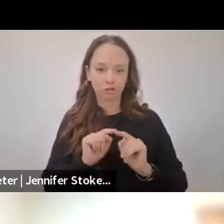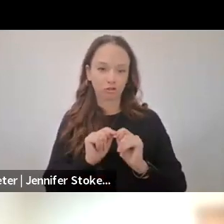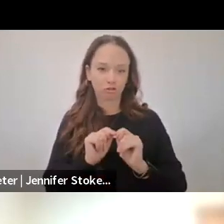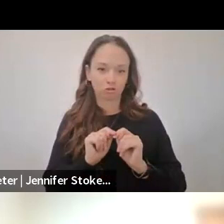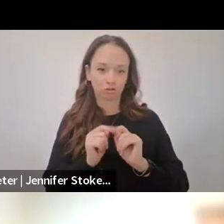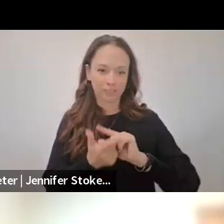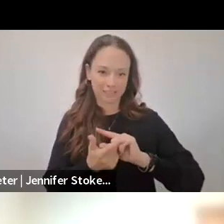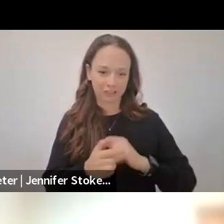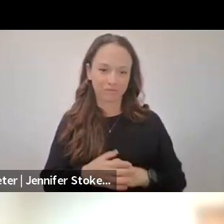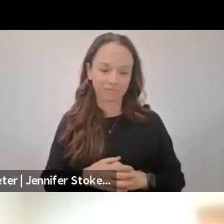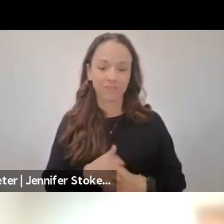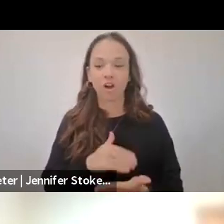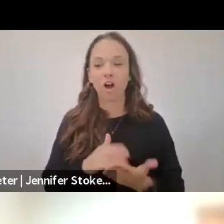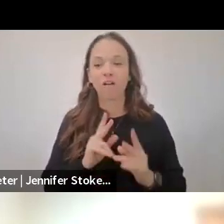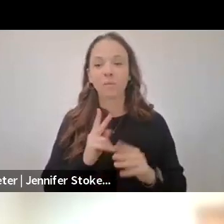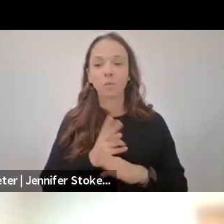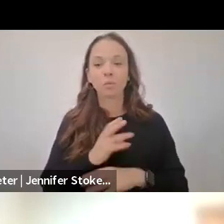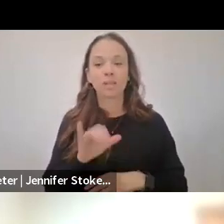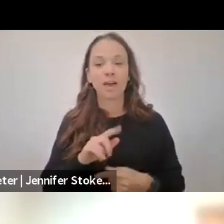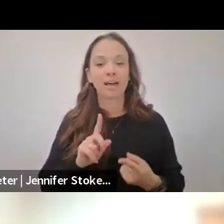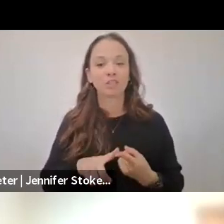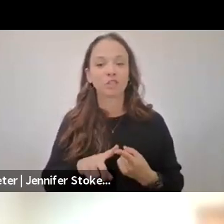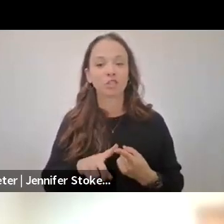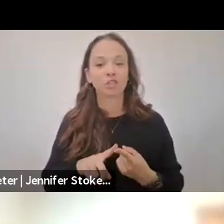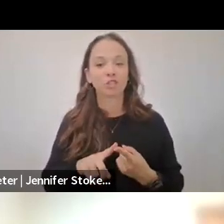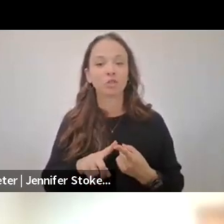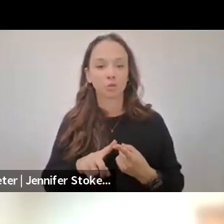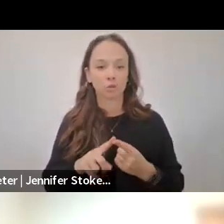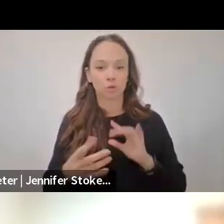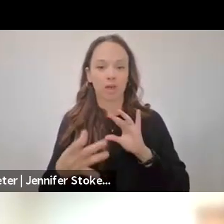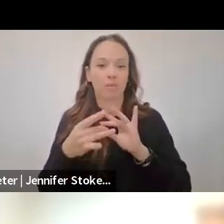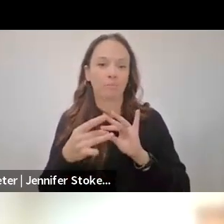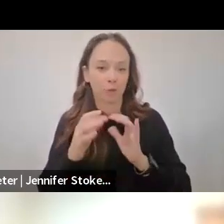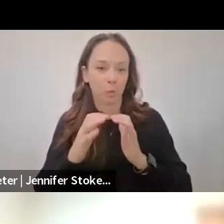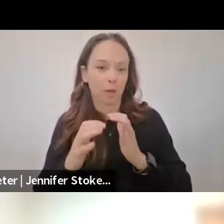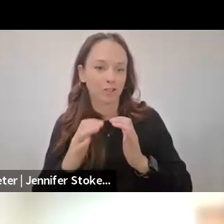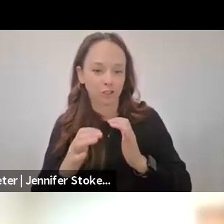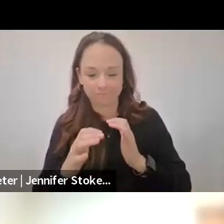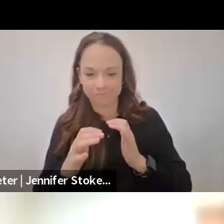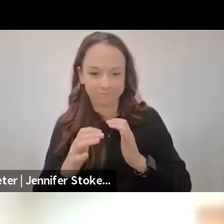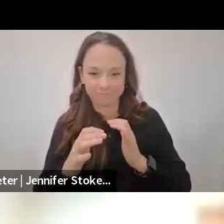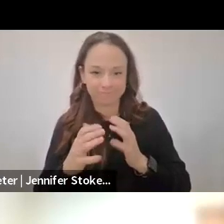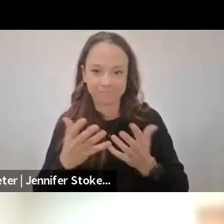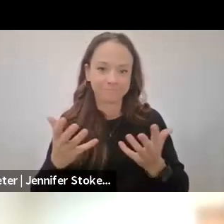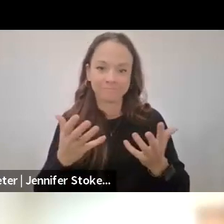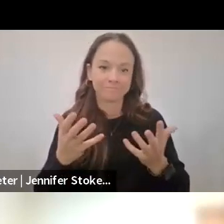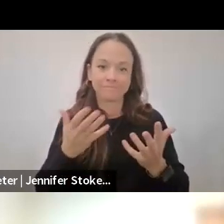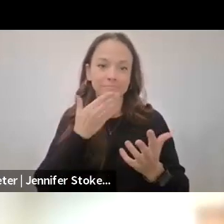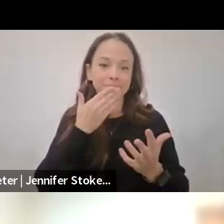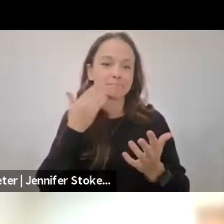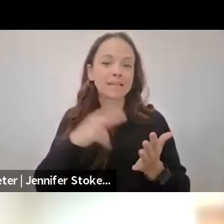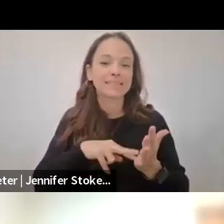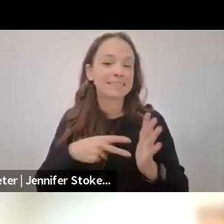to that as a way to breach communication, and though with the best of